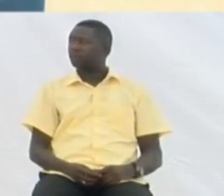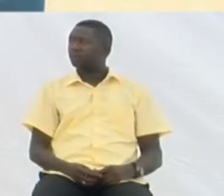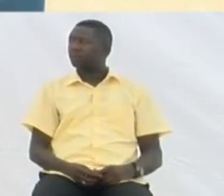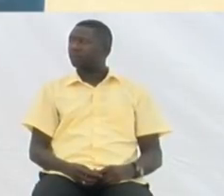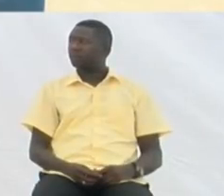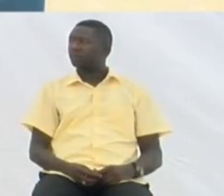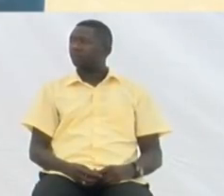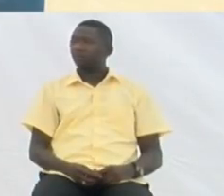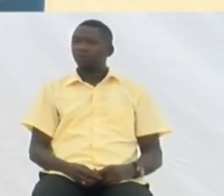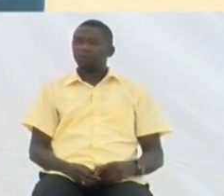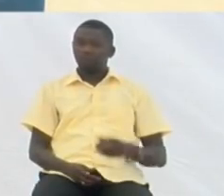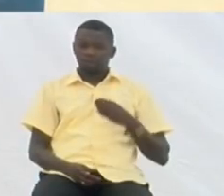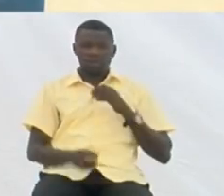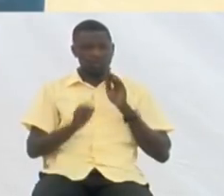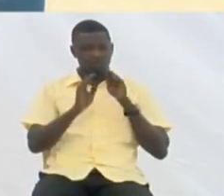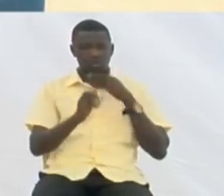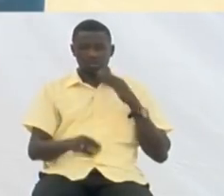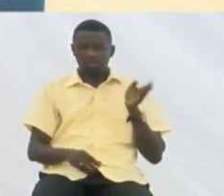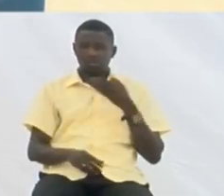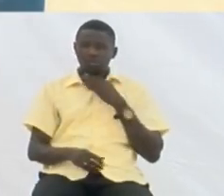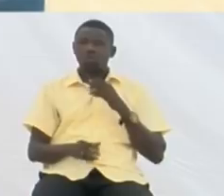I am going to call for prayers.